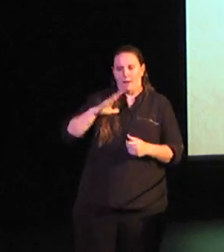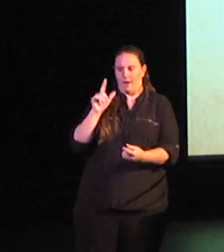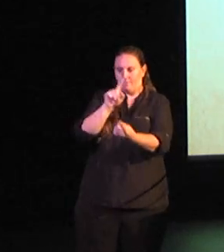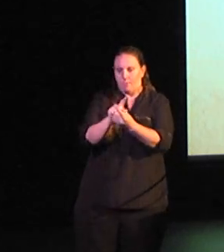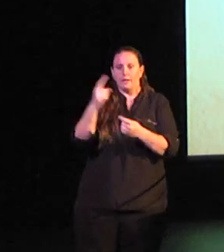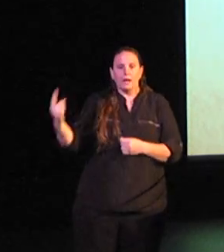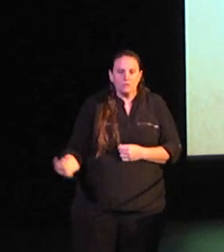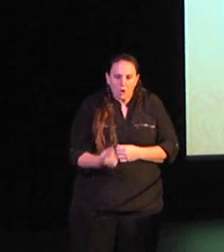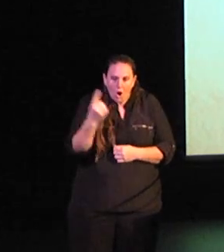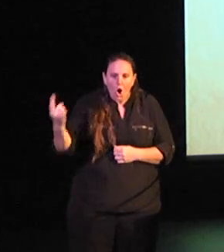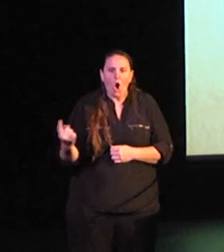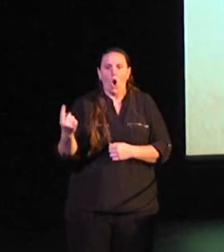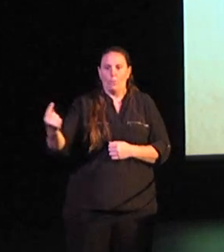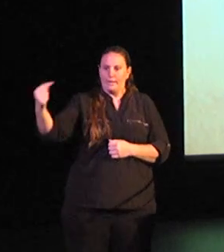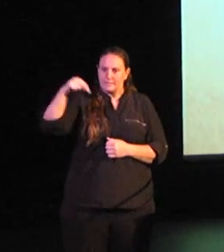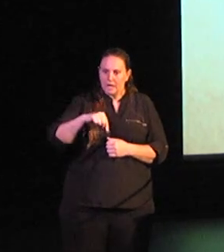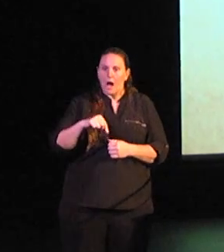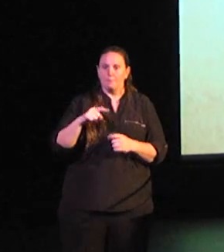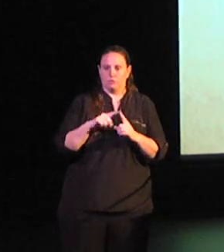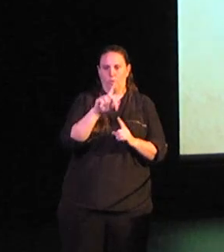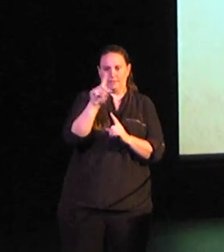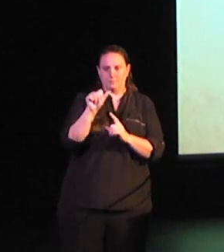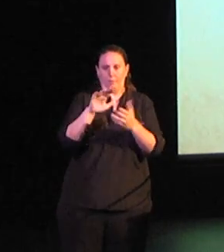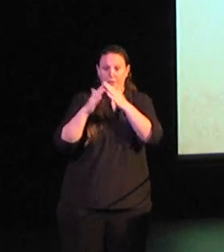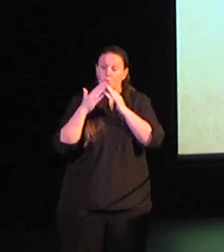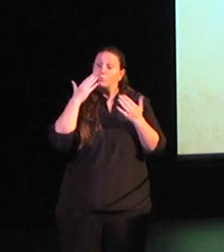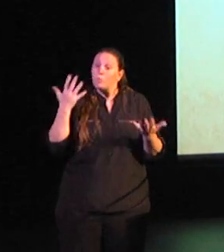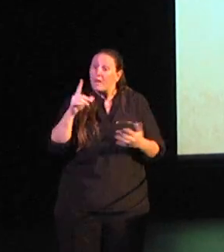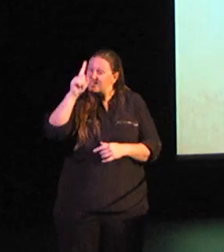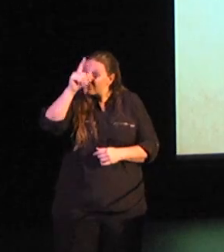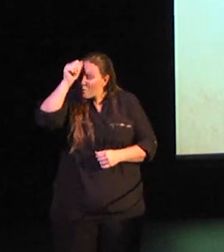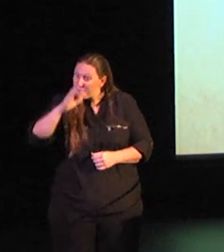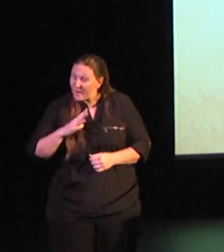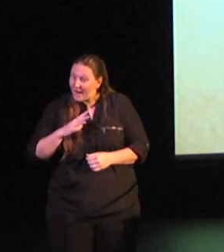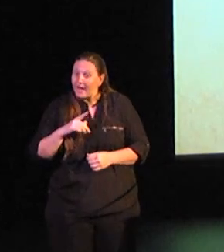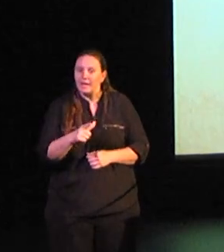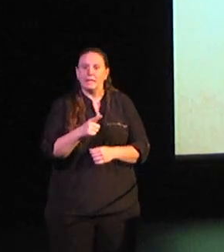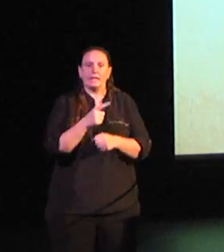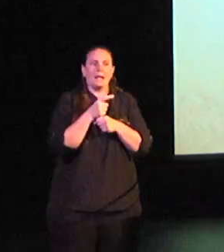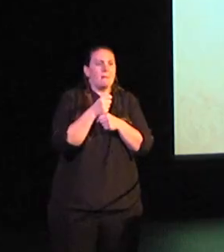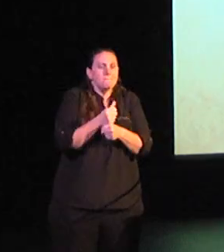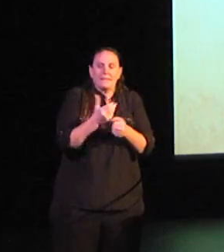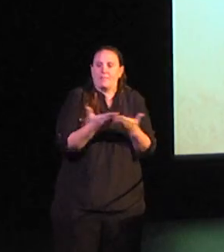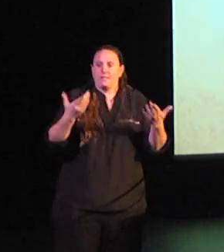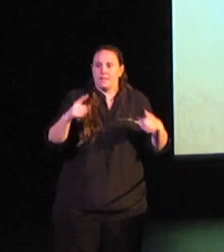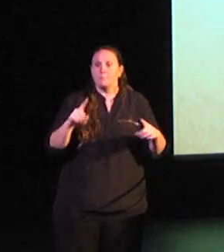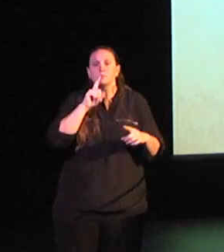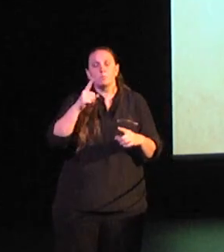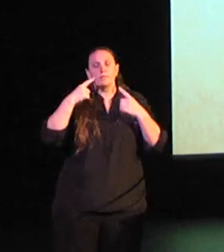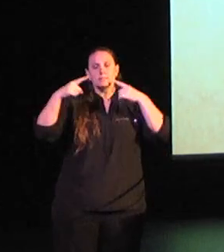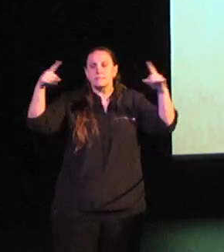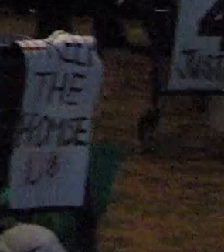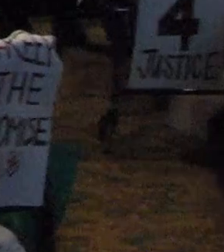he's always, always coming back to the disability community. And you know what? He's a smart guy. He makes things happen. He's been really